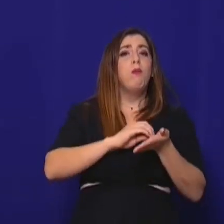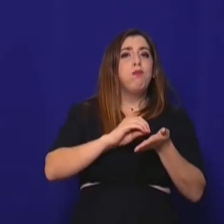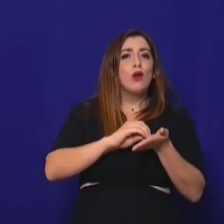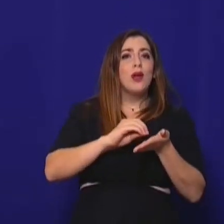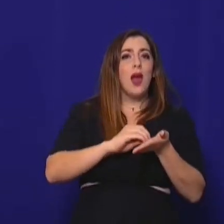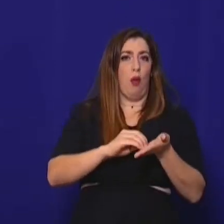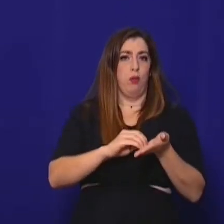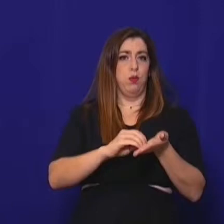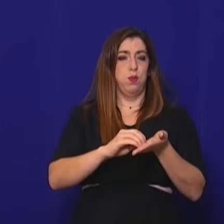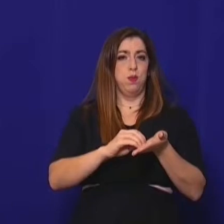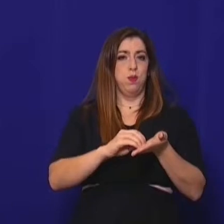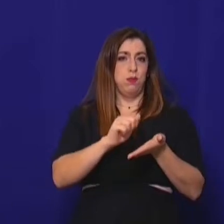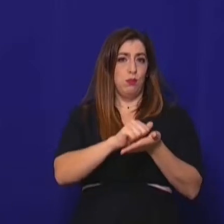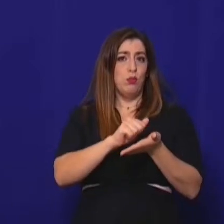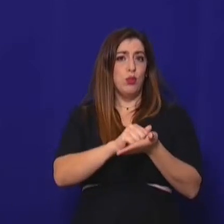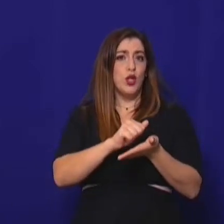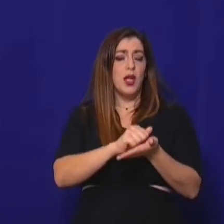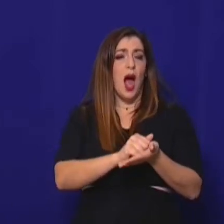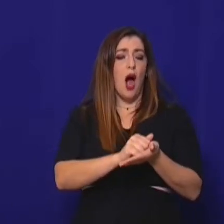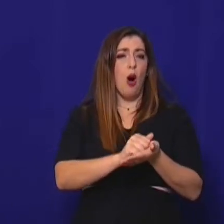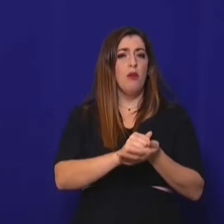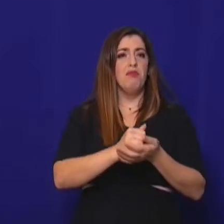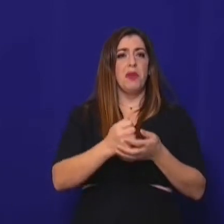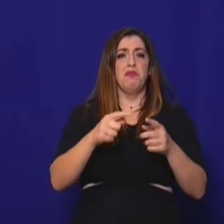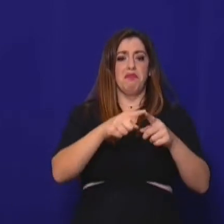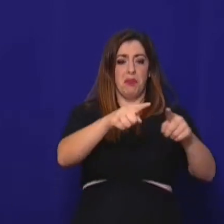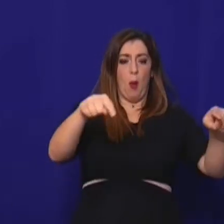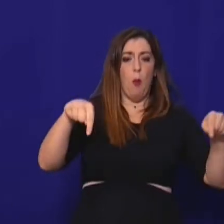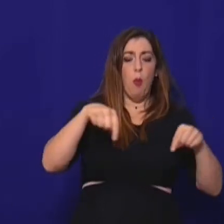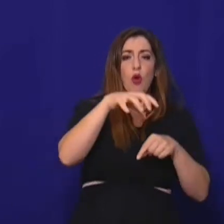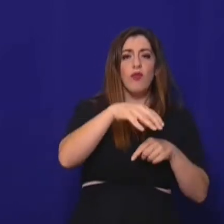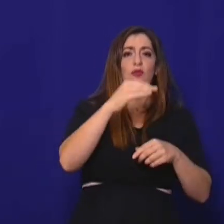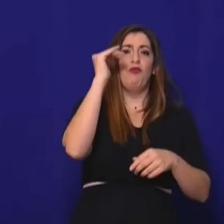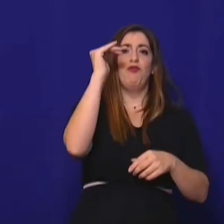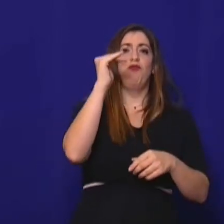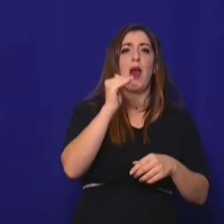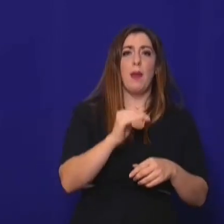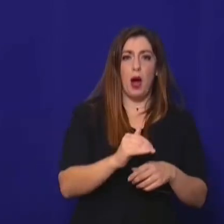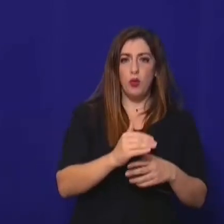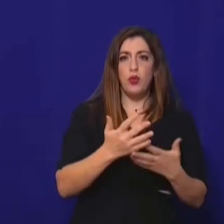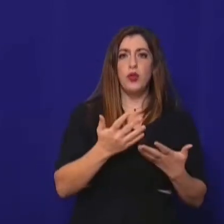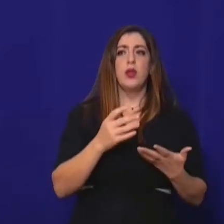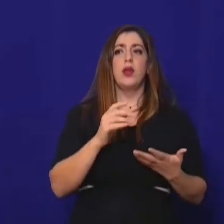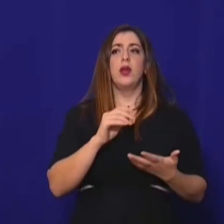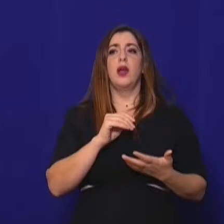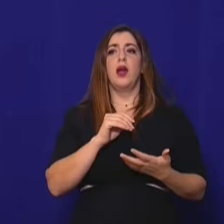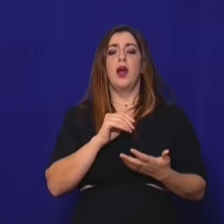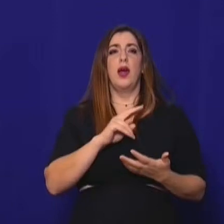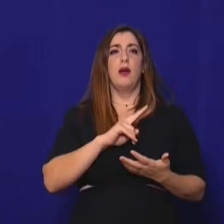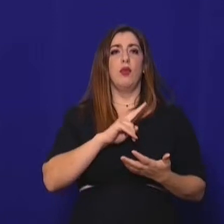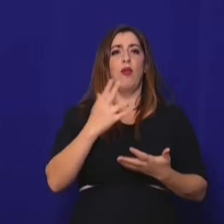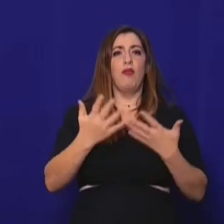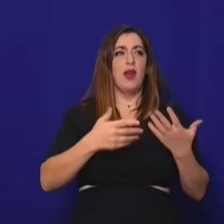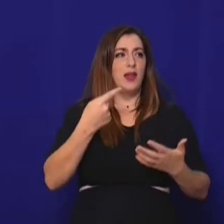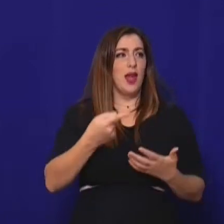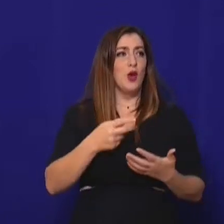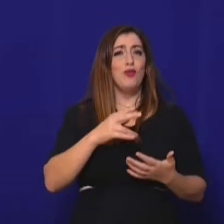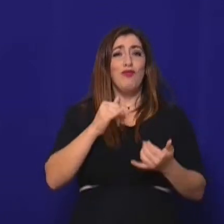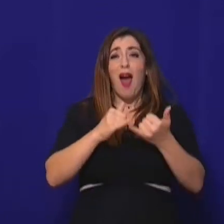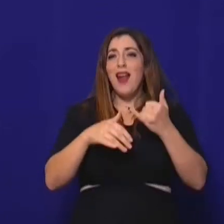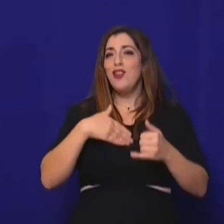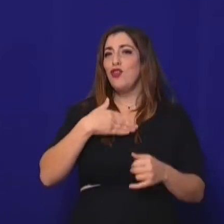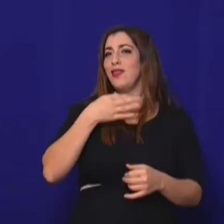Is this a blind spot in legislation? And lastly, how are you going to be celebrating Christmas? Thank you.